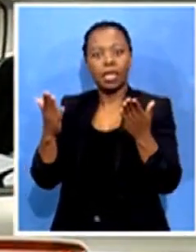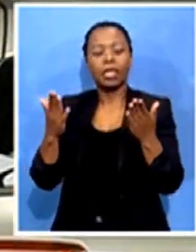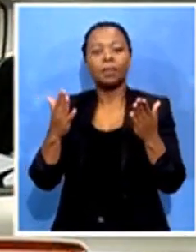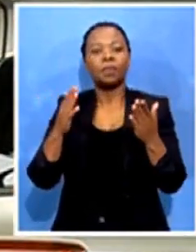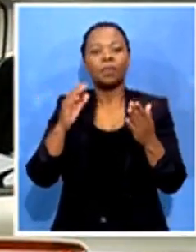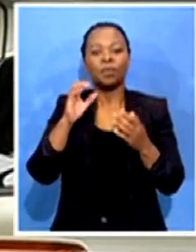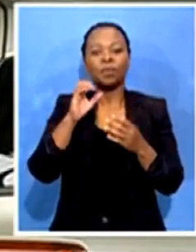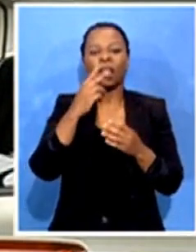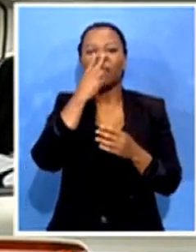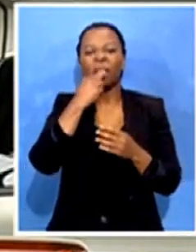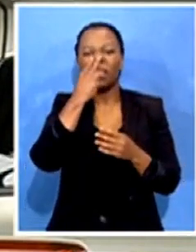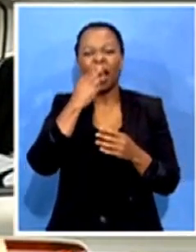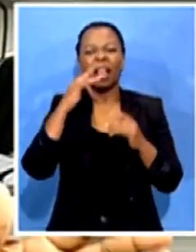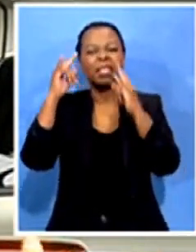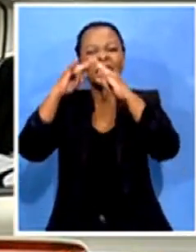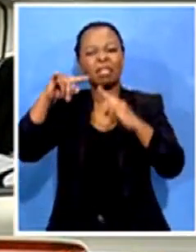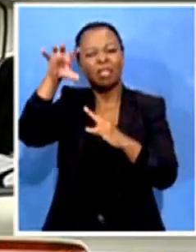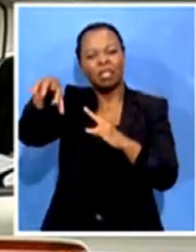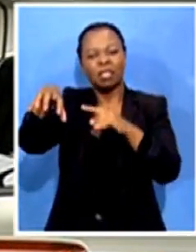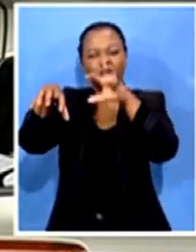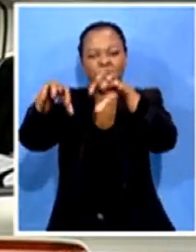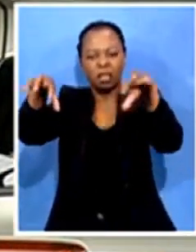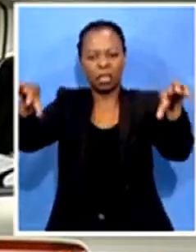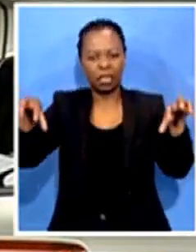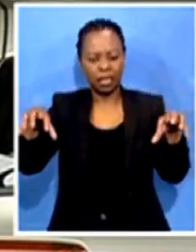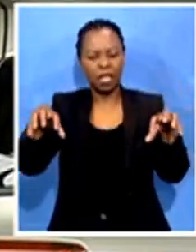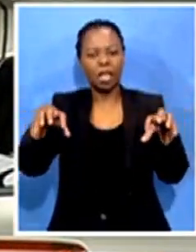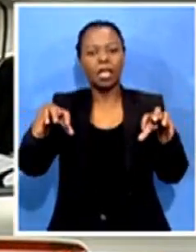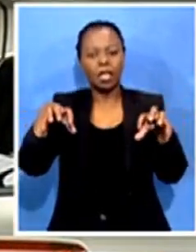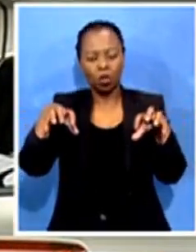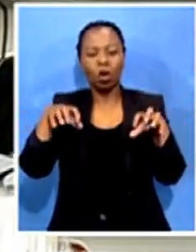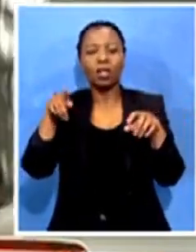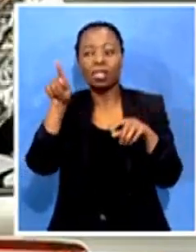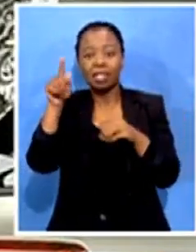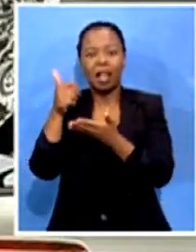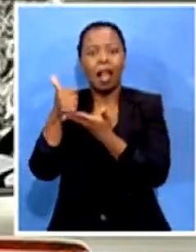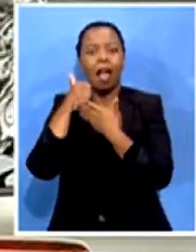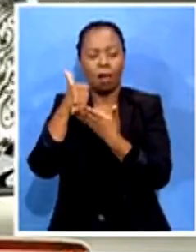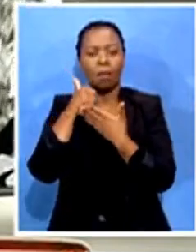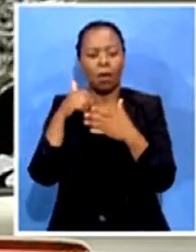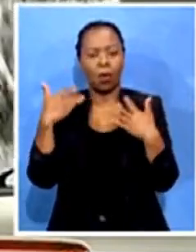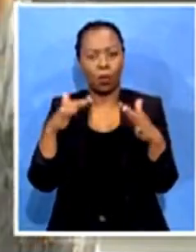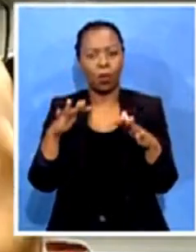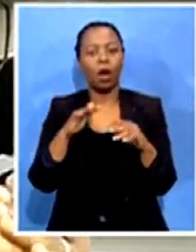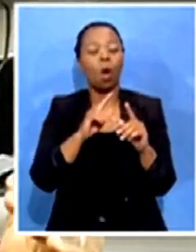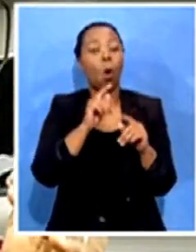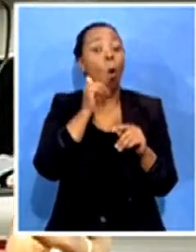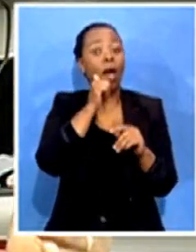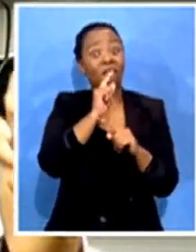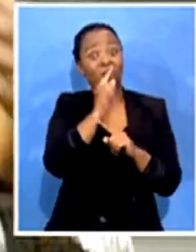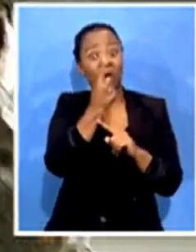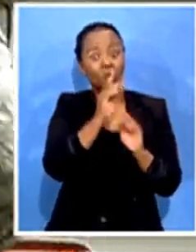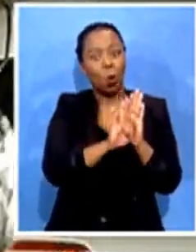our response very well. They helped a lot during the response to the first wave, especially at the peak of the first